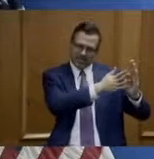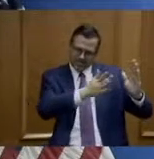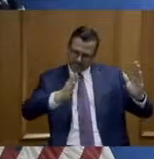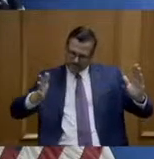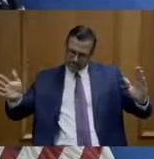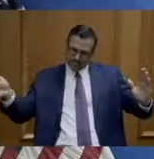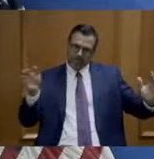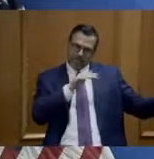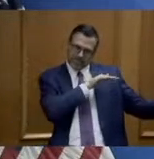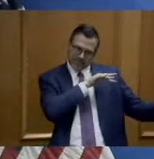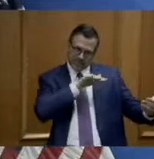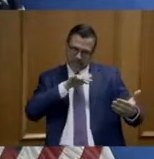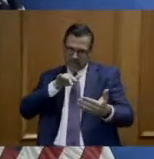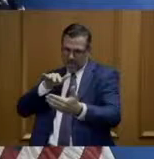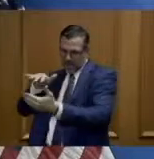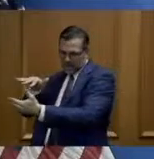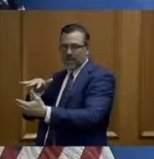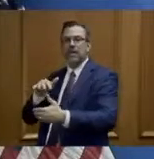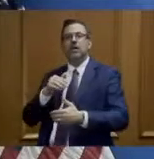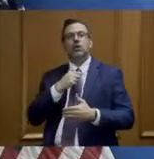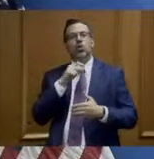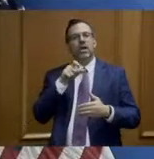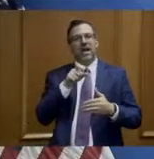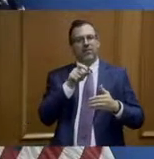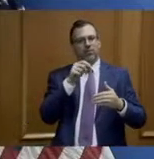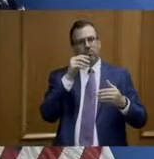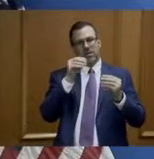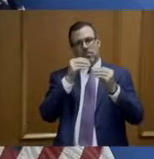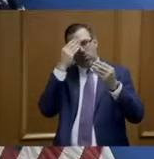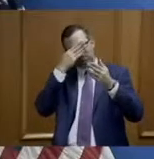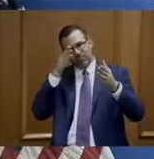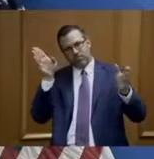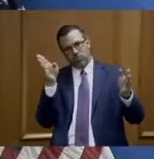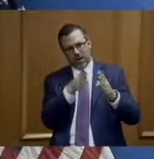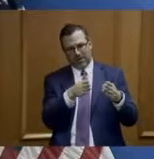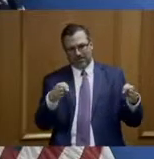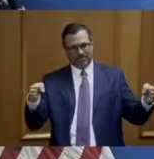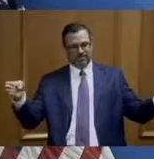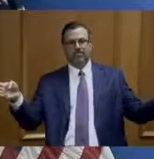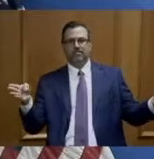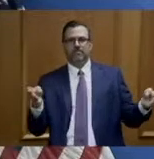to day-to-day percentage increases. Oftentimes those